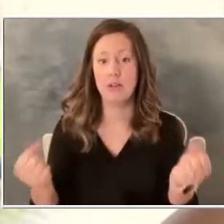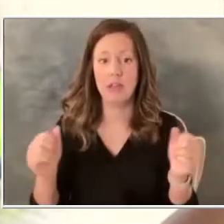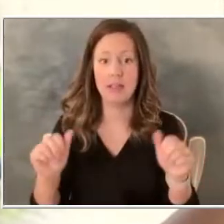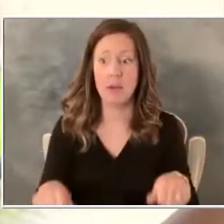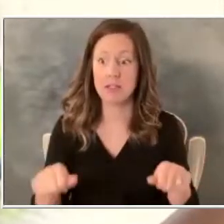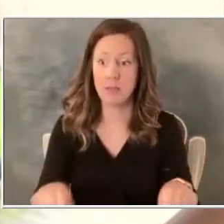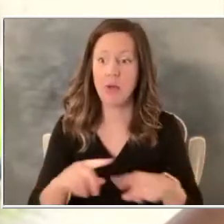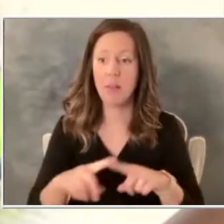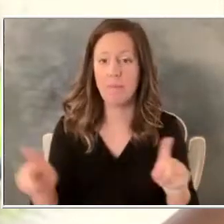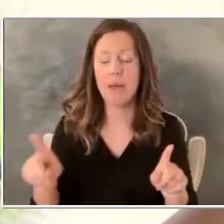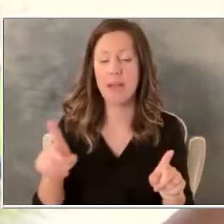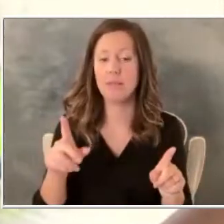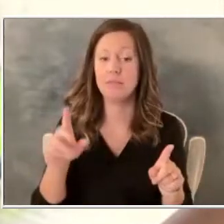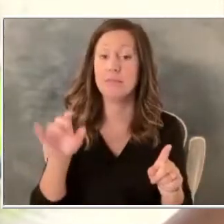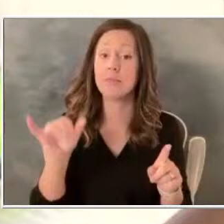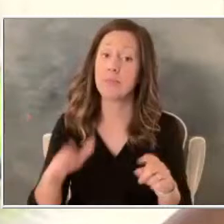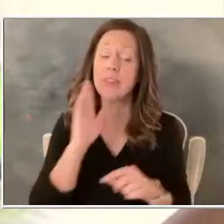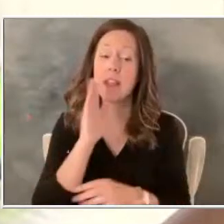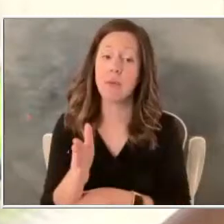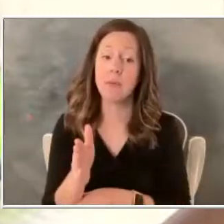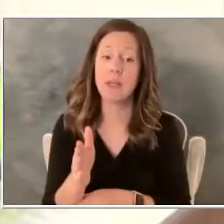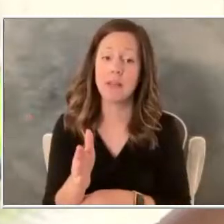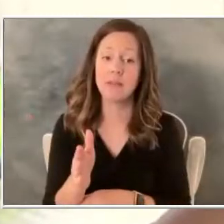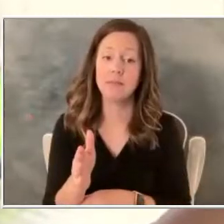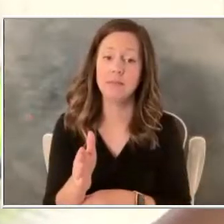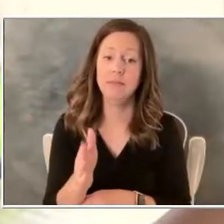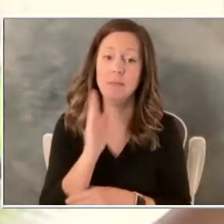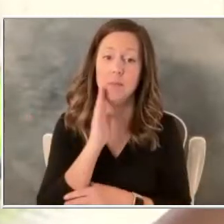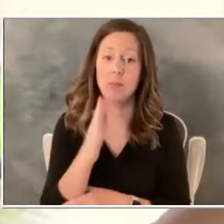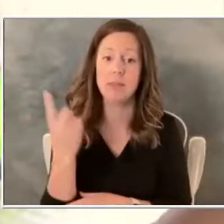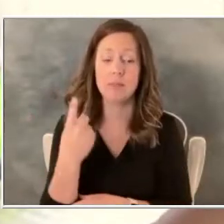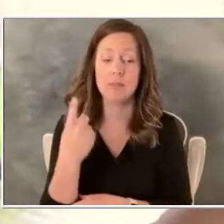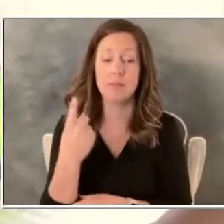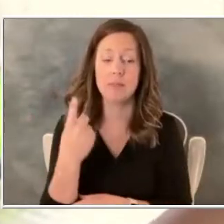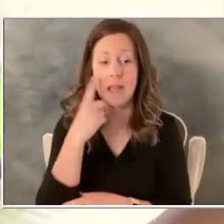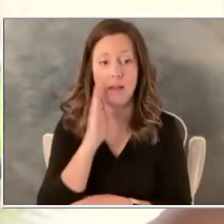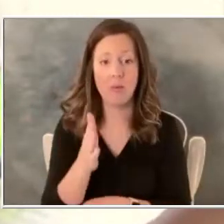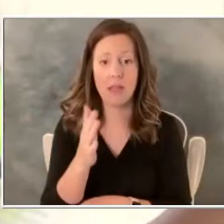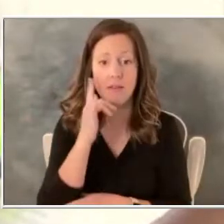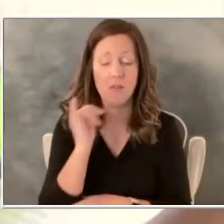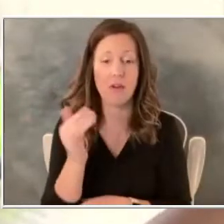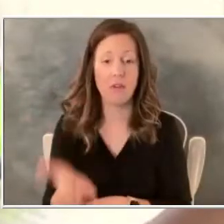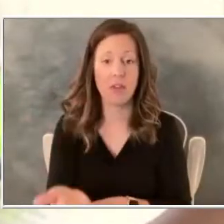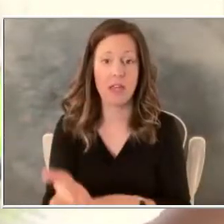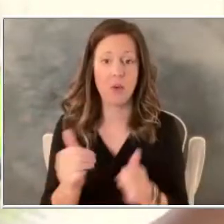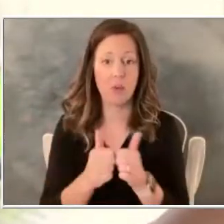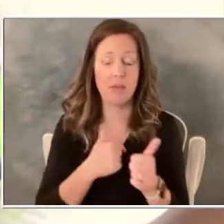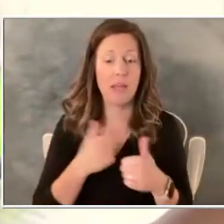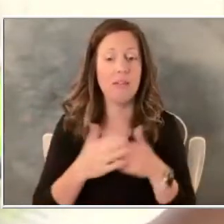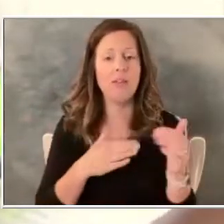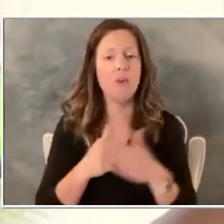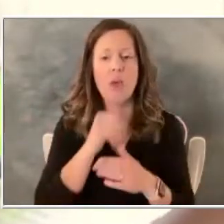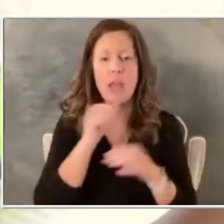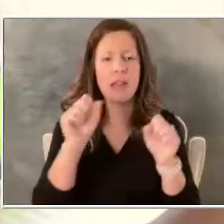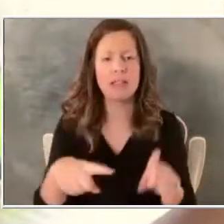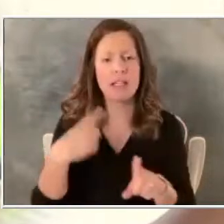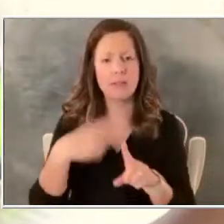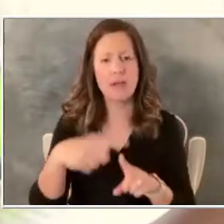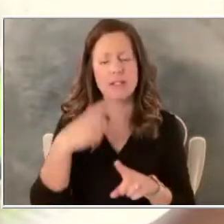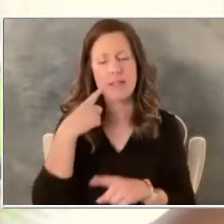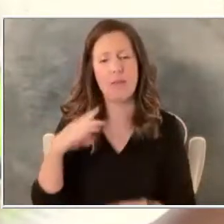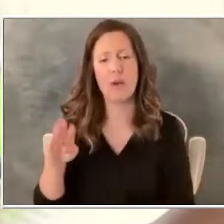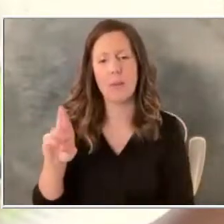But yeah, that would be something that I think will be forever there with me. Even though I didn't test positive for the BRCA gene, there's enough